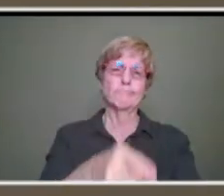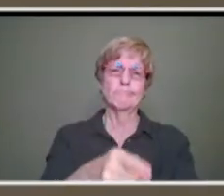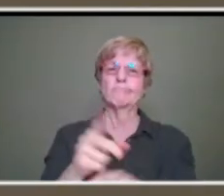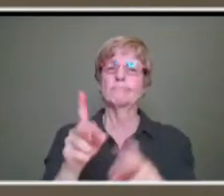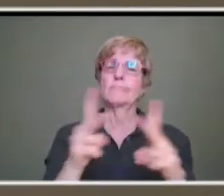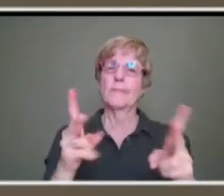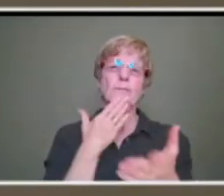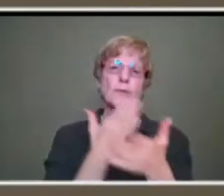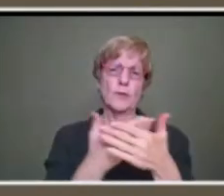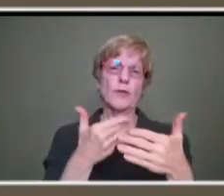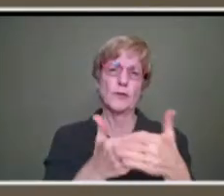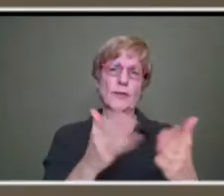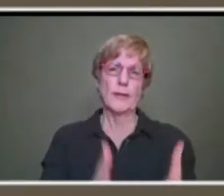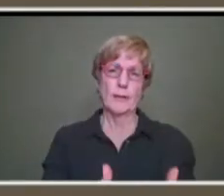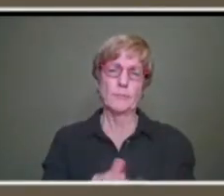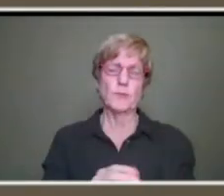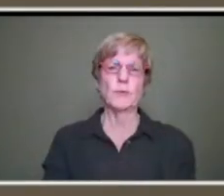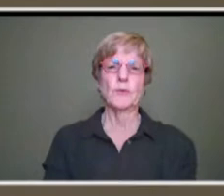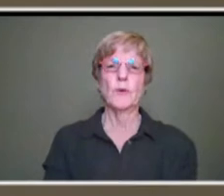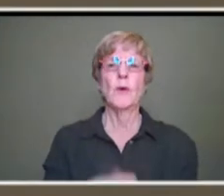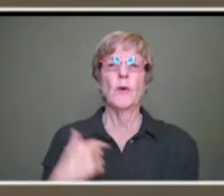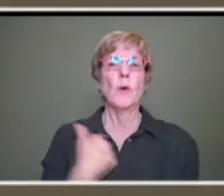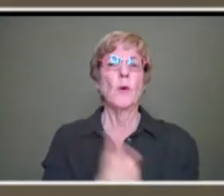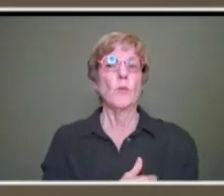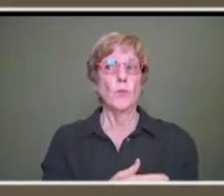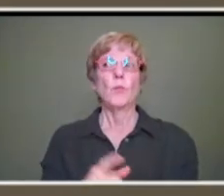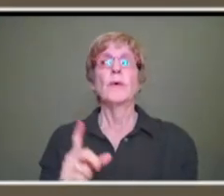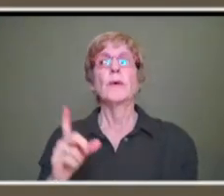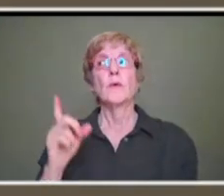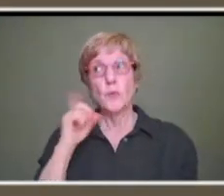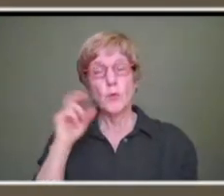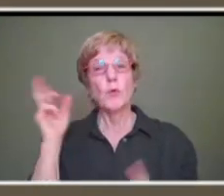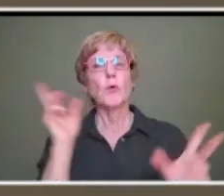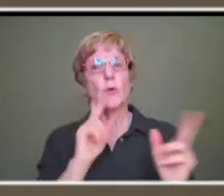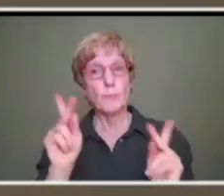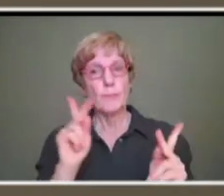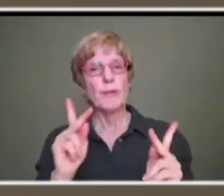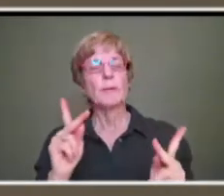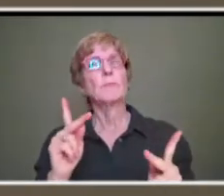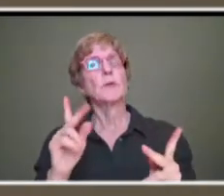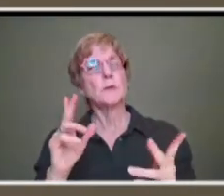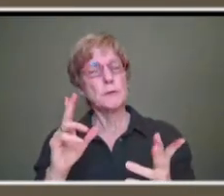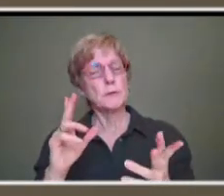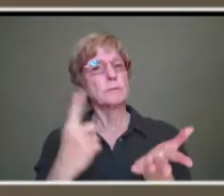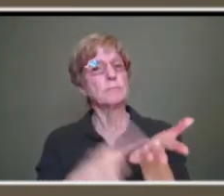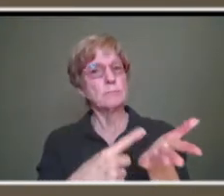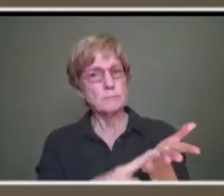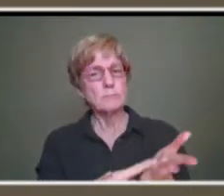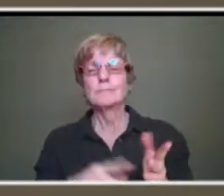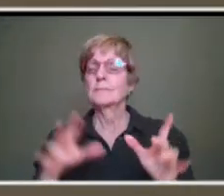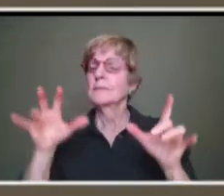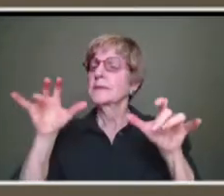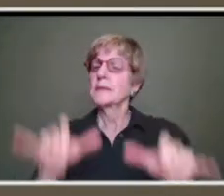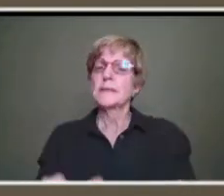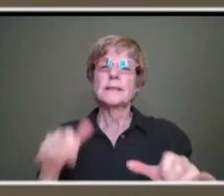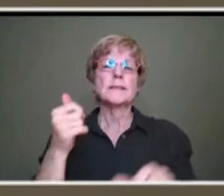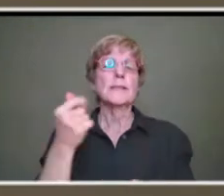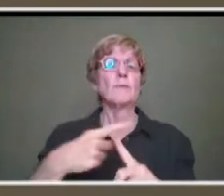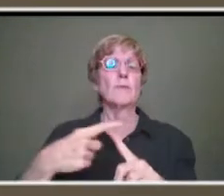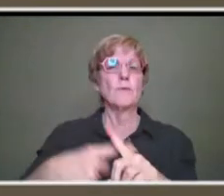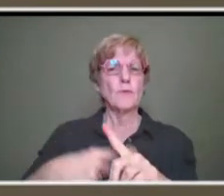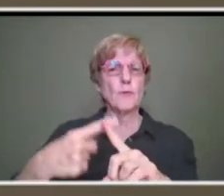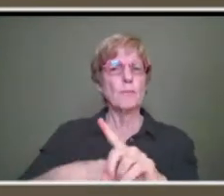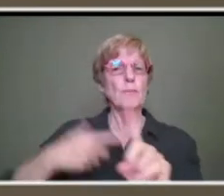good neighbor uh we heard from the community early on in this the same folks we had heard from a couple months before